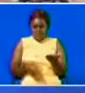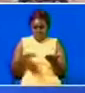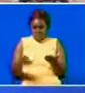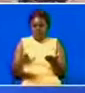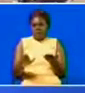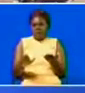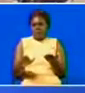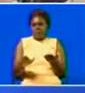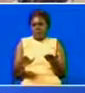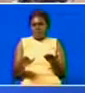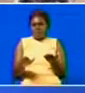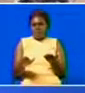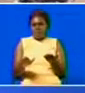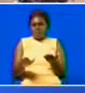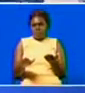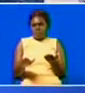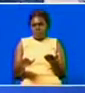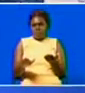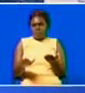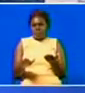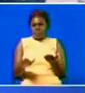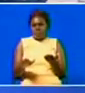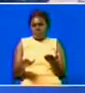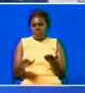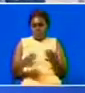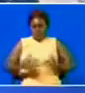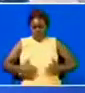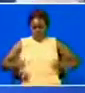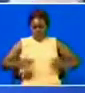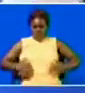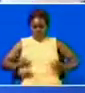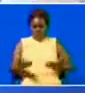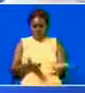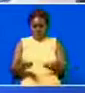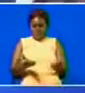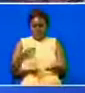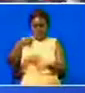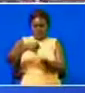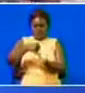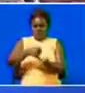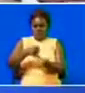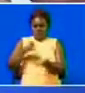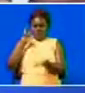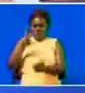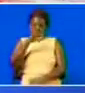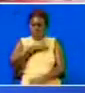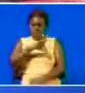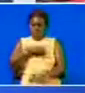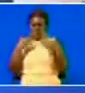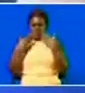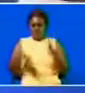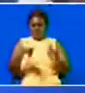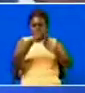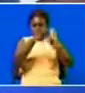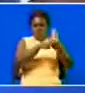the pressure of embracing the humanitarian crisis. For the refugee traders who we brought on board, they had seen the benefit of the program